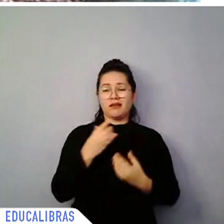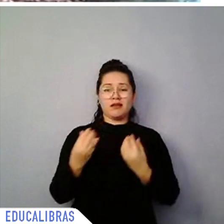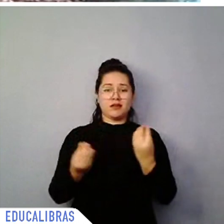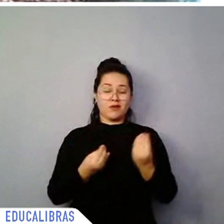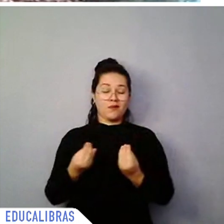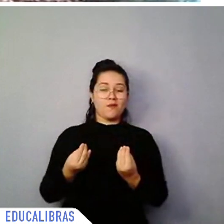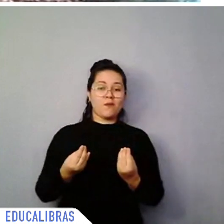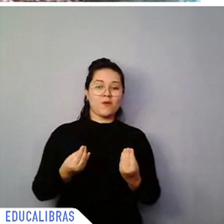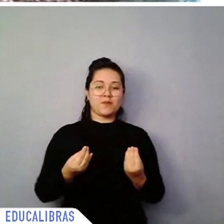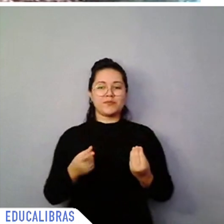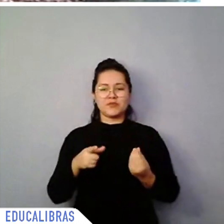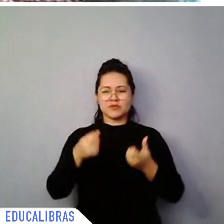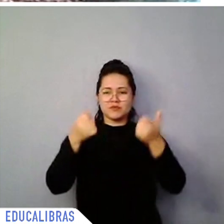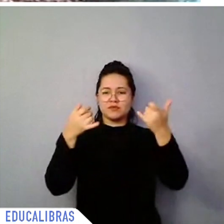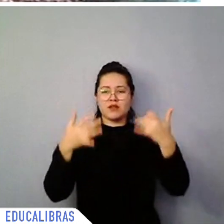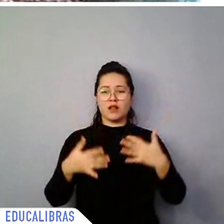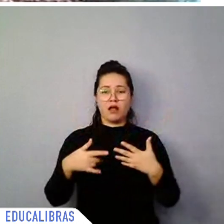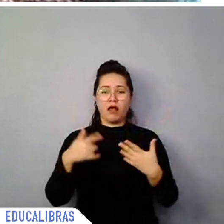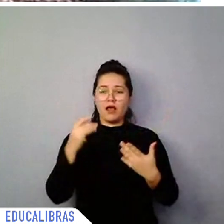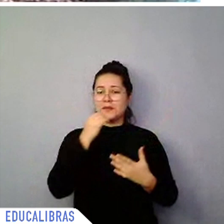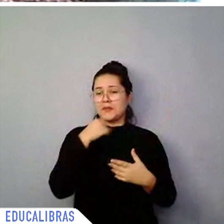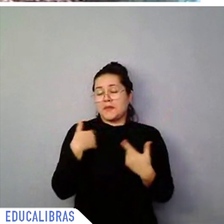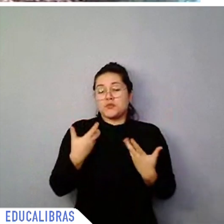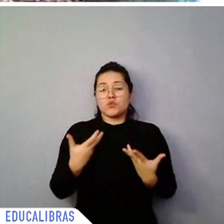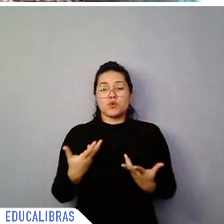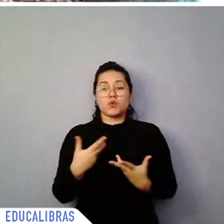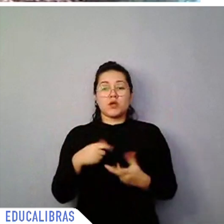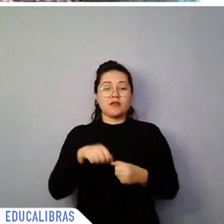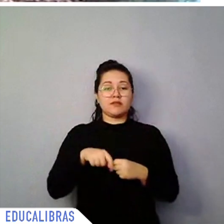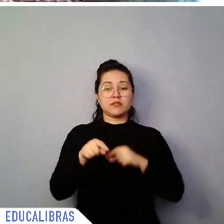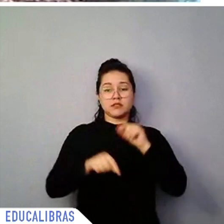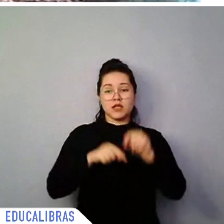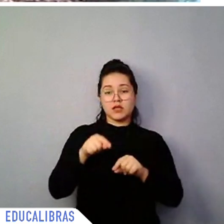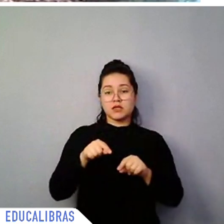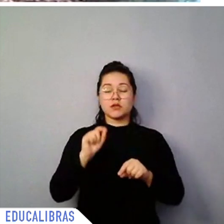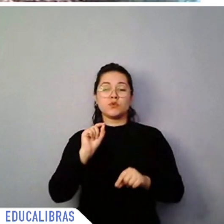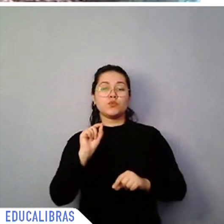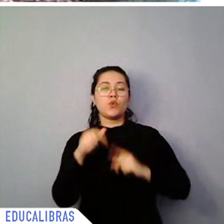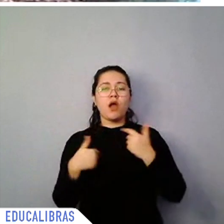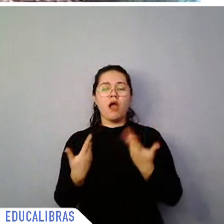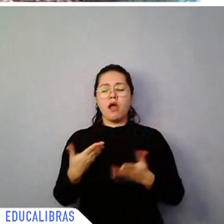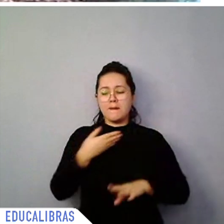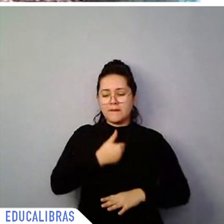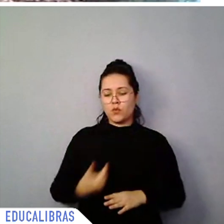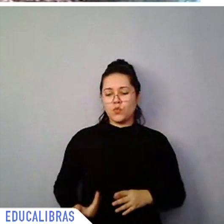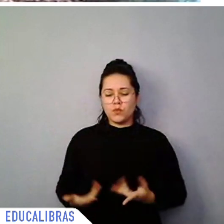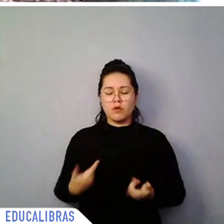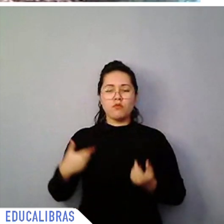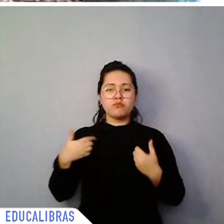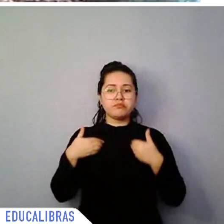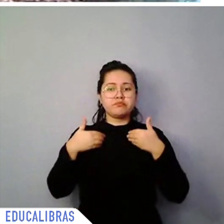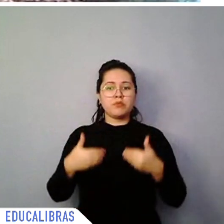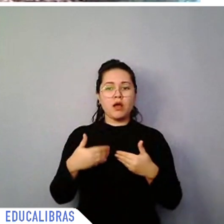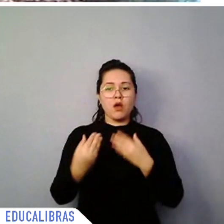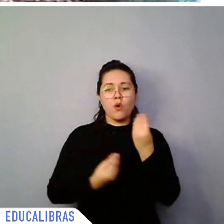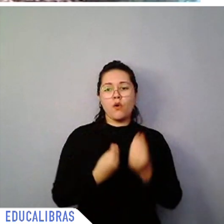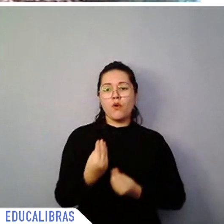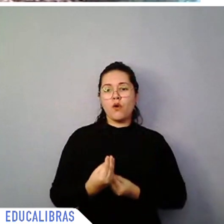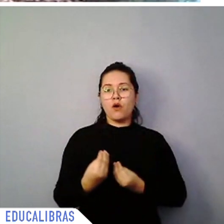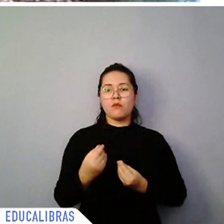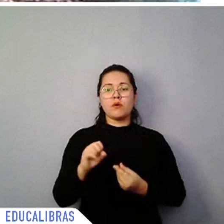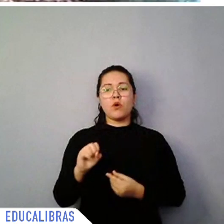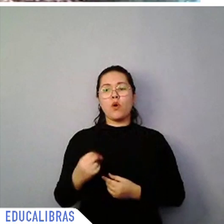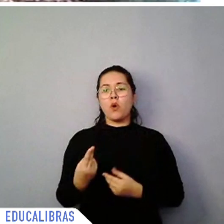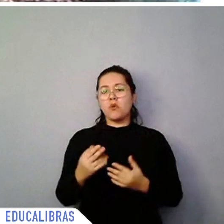there a public bidding for this? People who would like to carry out this kind